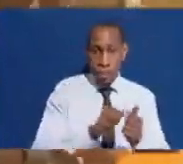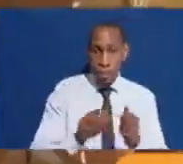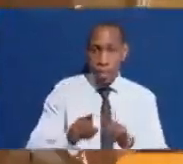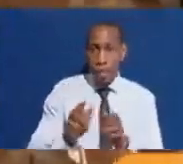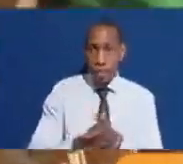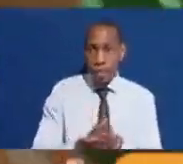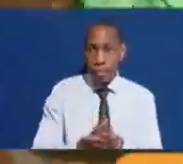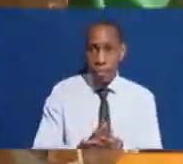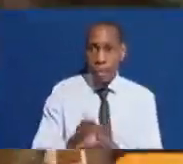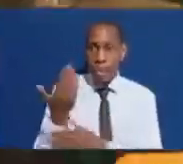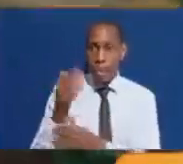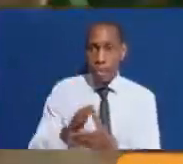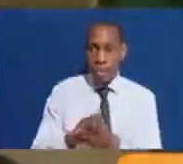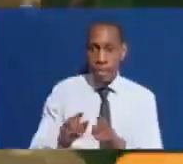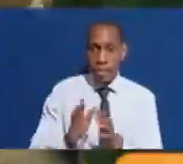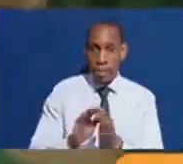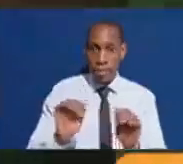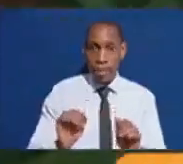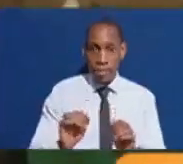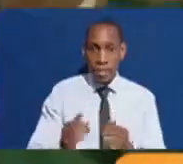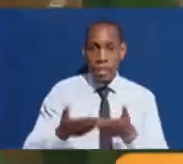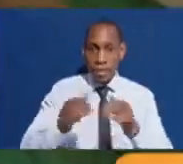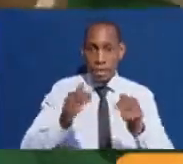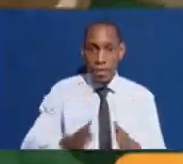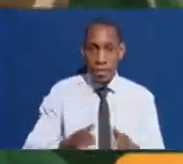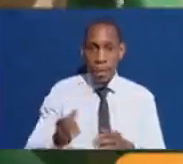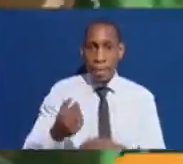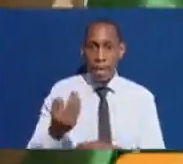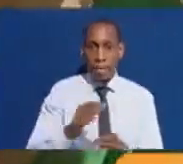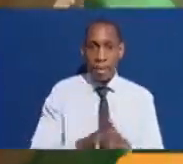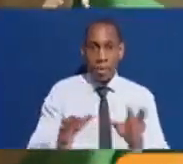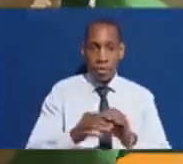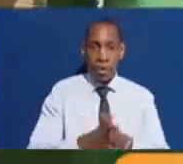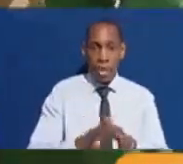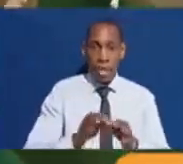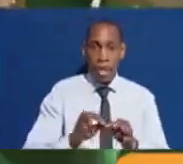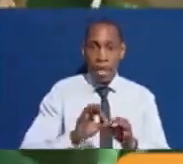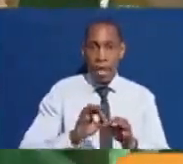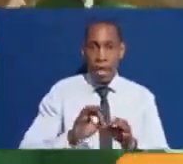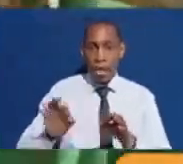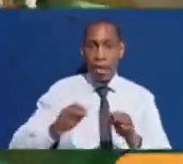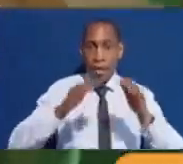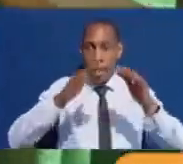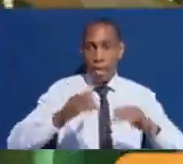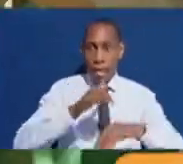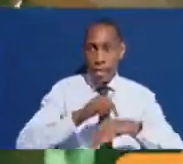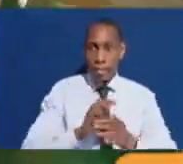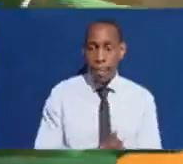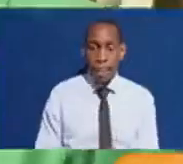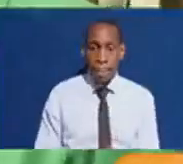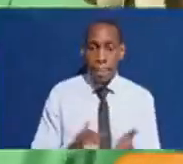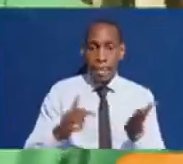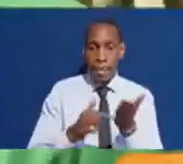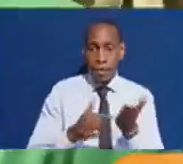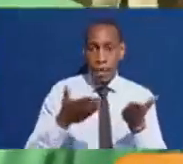will now be released to farmers for March next year, coinciding with the long rainy season. The technology is